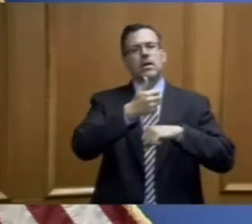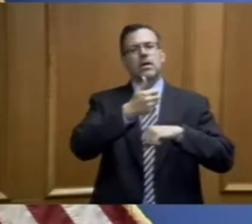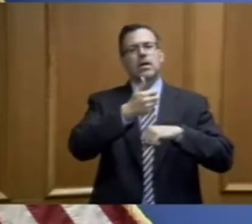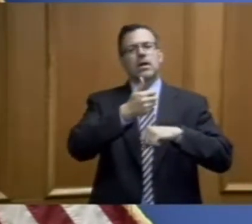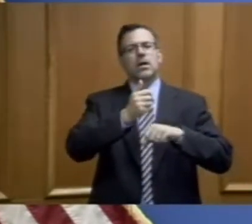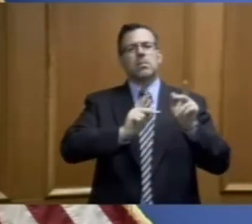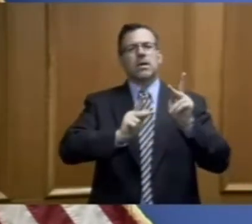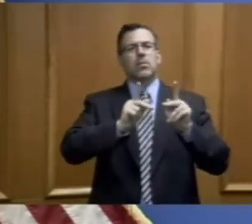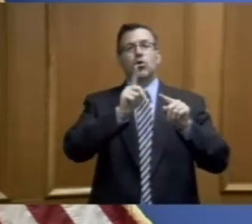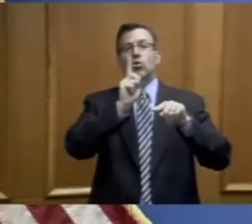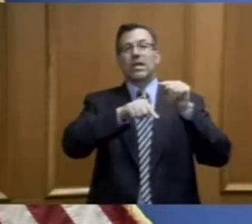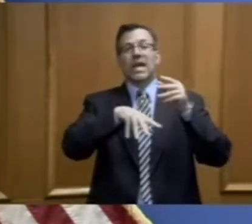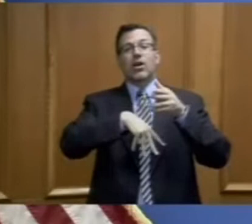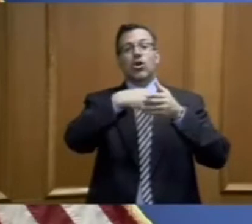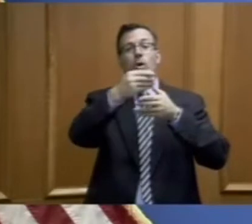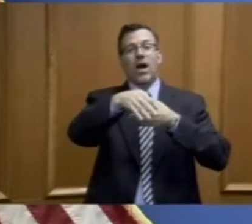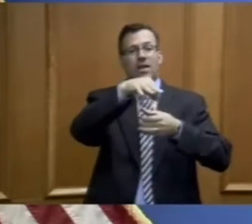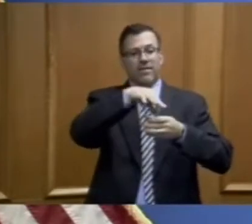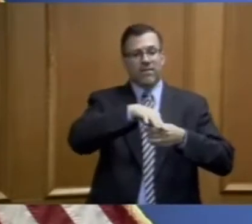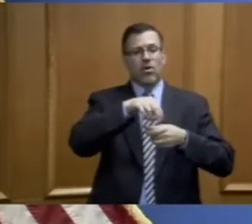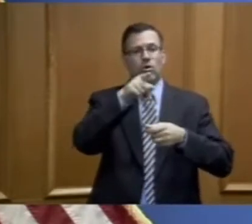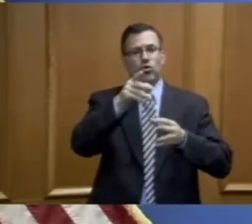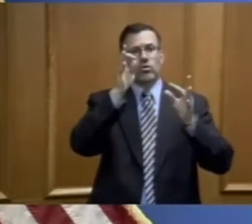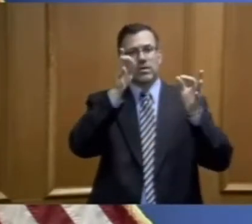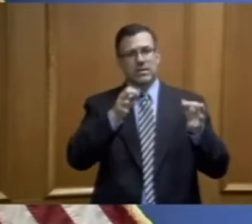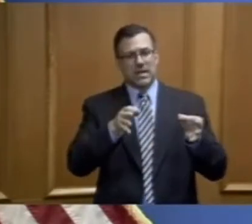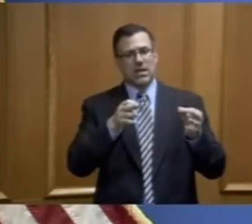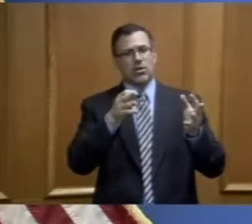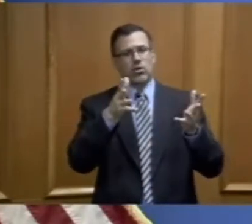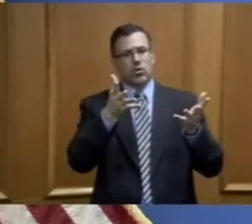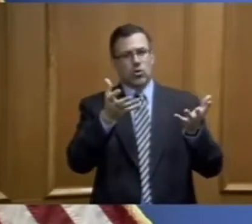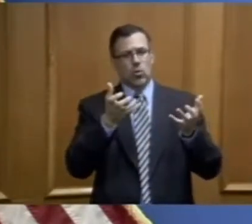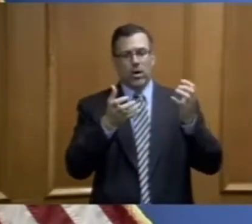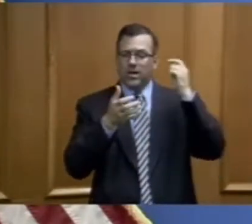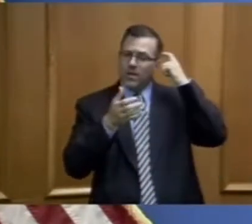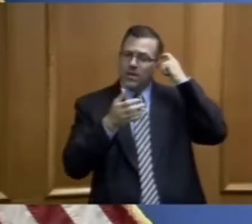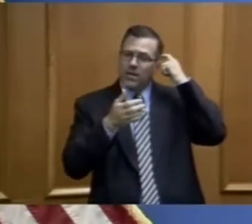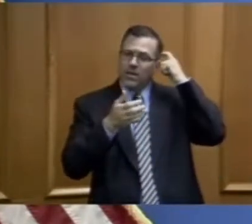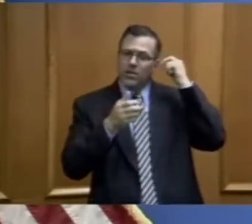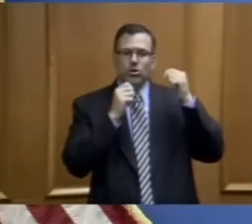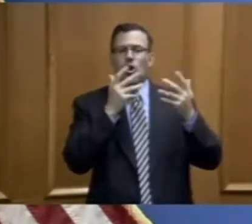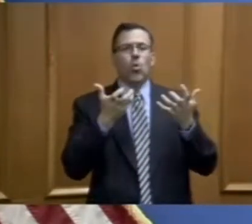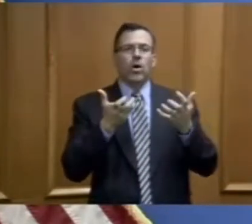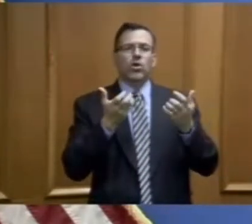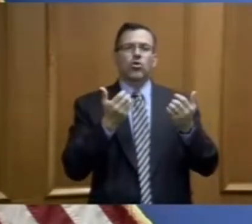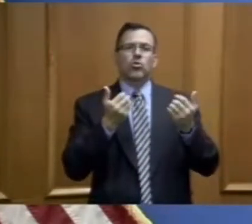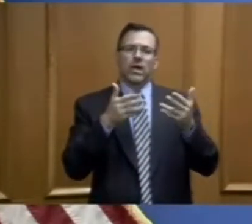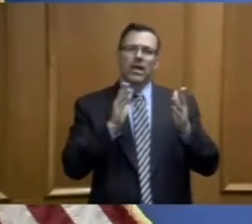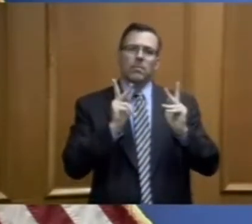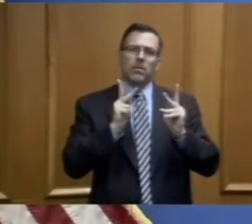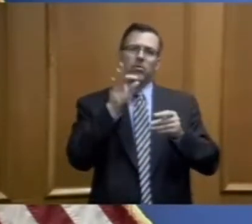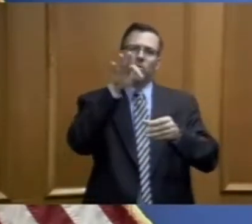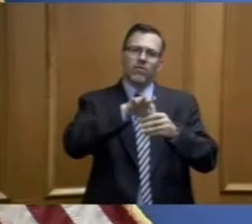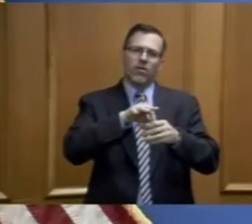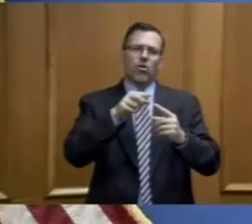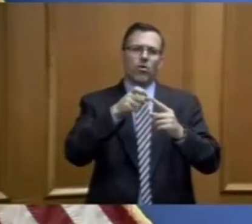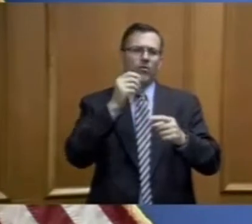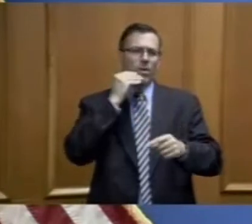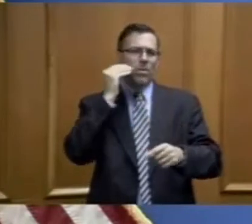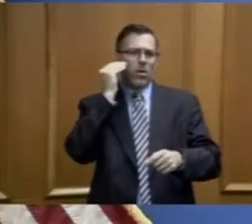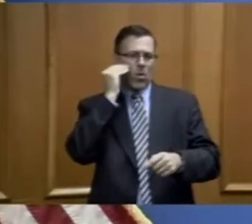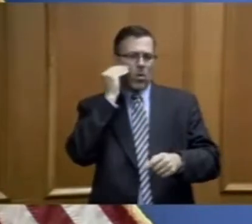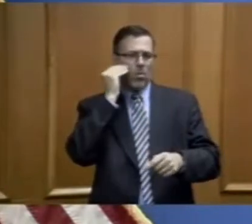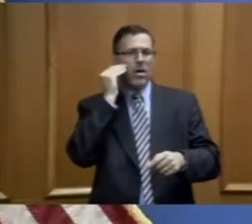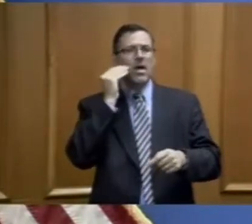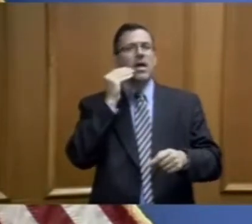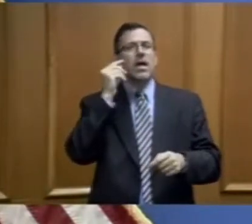there. Today, the Legislative Black Caucus says they sent you a letter asking you to issue an executive order to allow for absentee voting